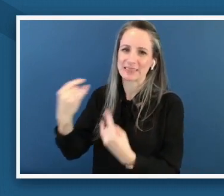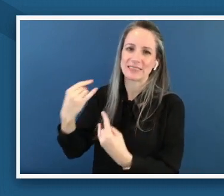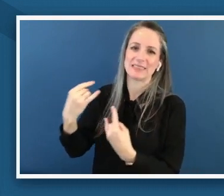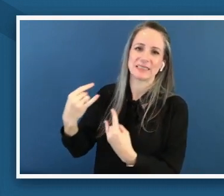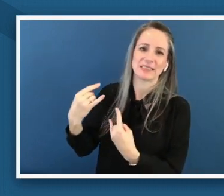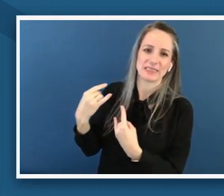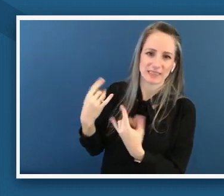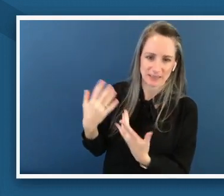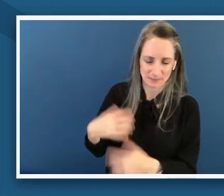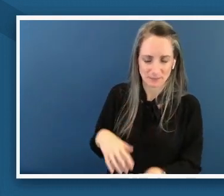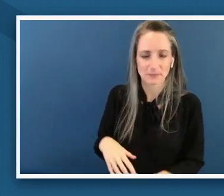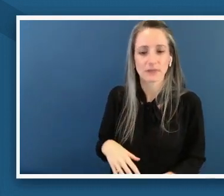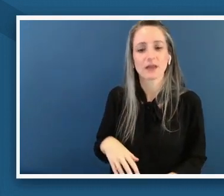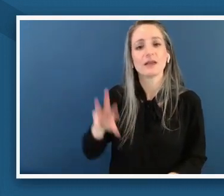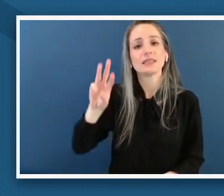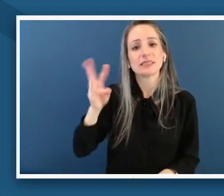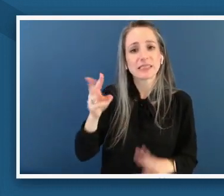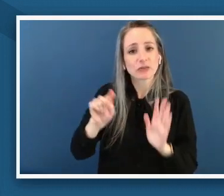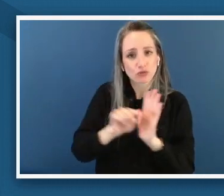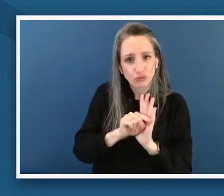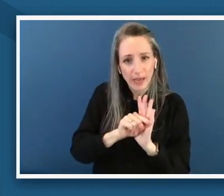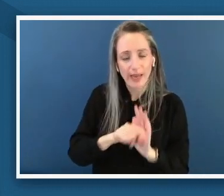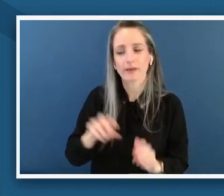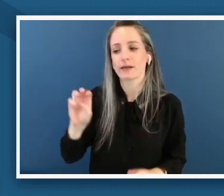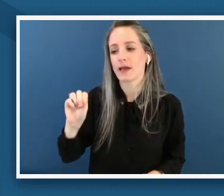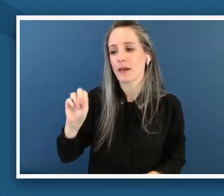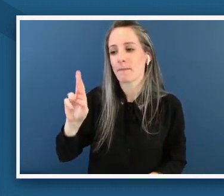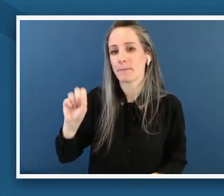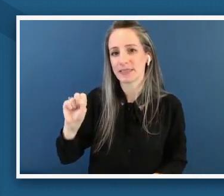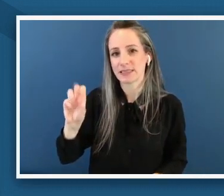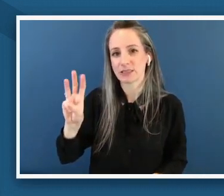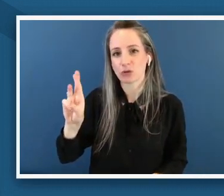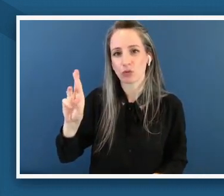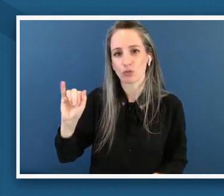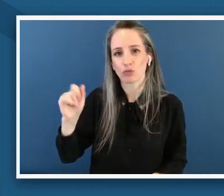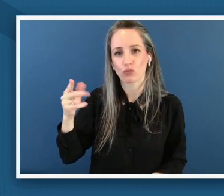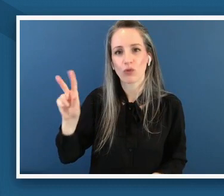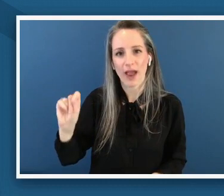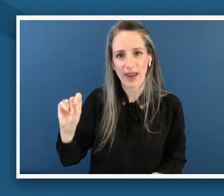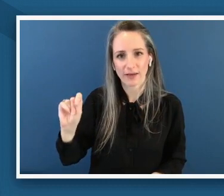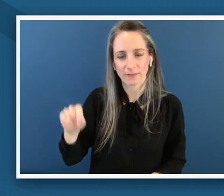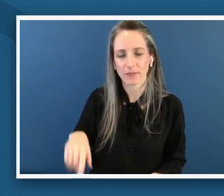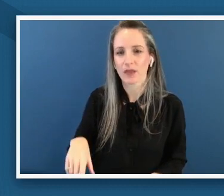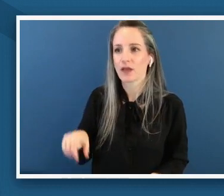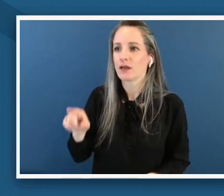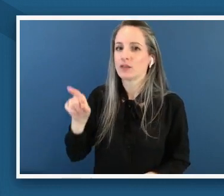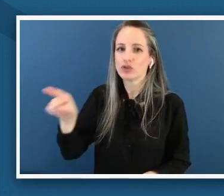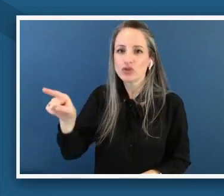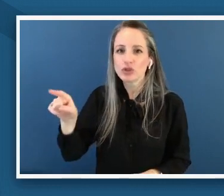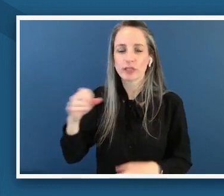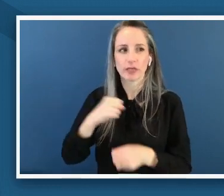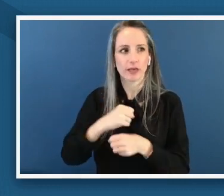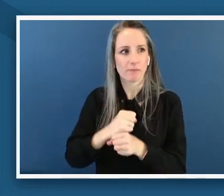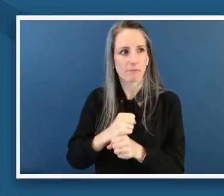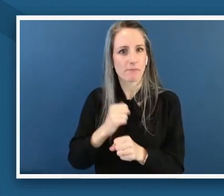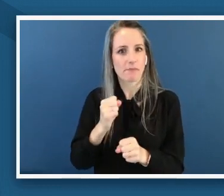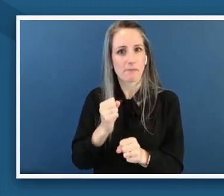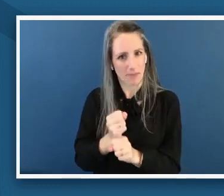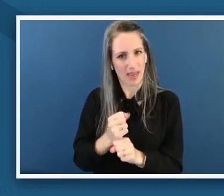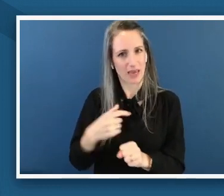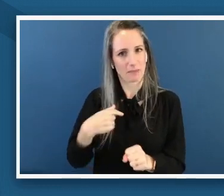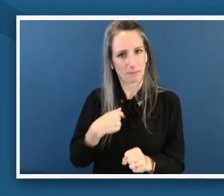6th grade, I had a 6th grade teacher, Mrs. Wright, and she just had a way of making me feel that I was